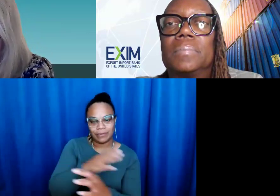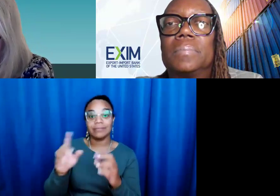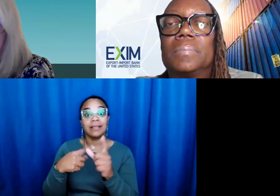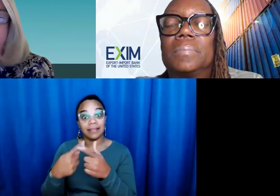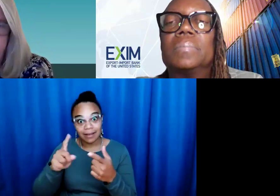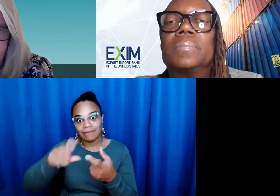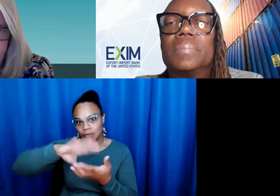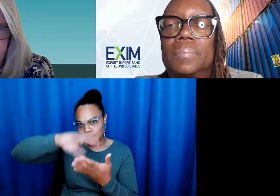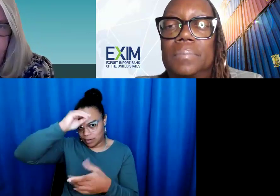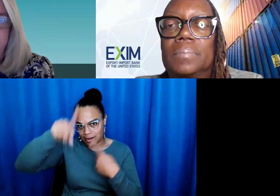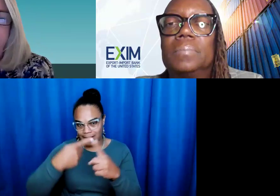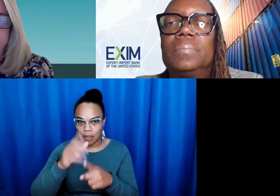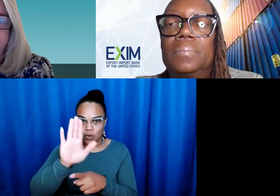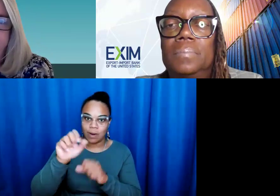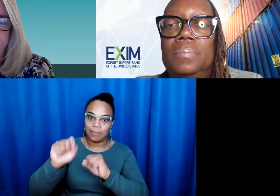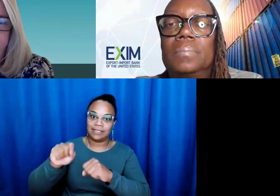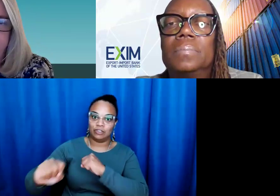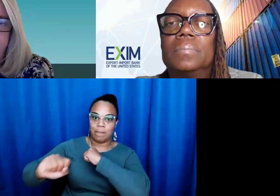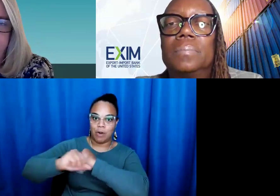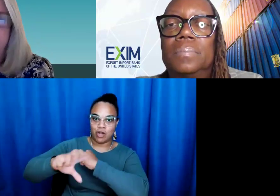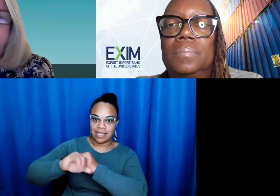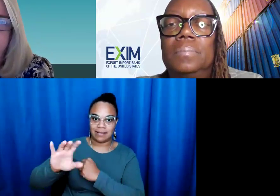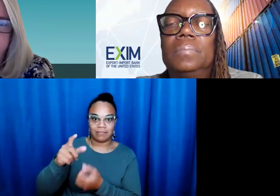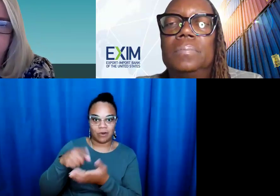market, your potential market in that country.